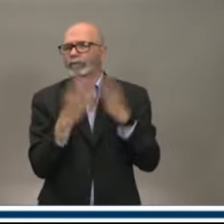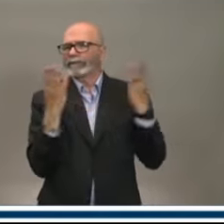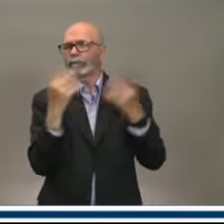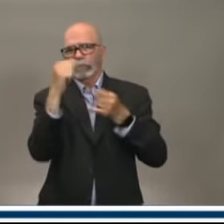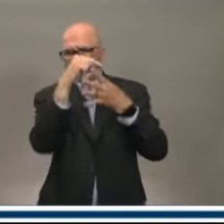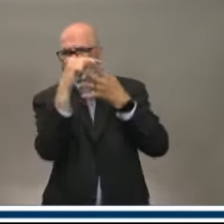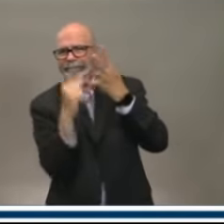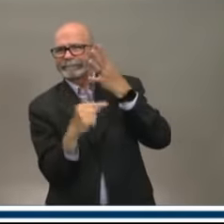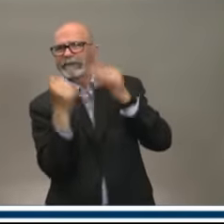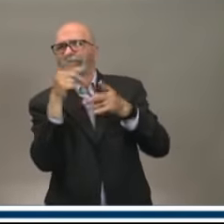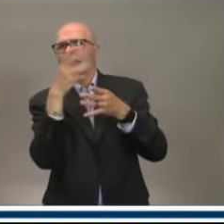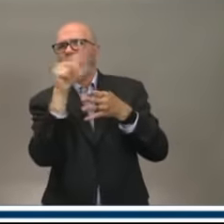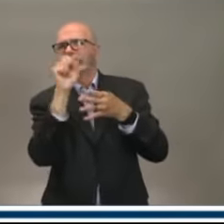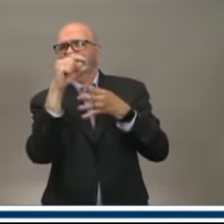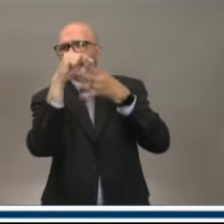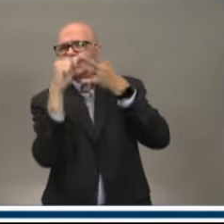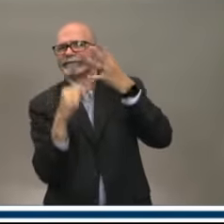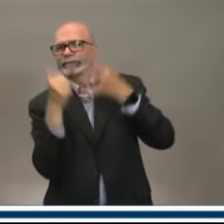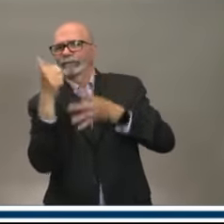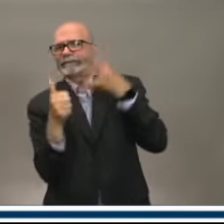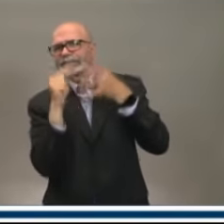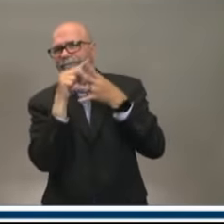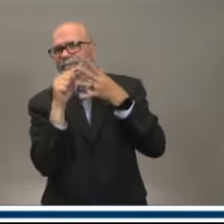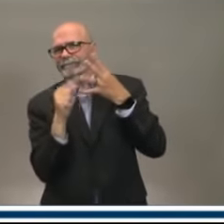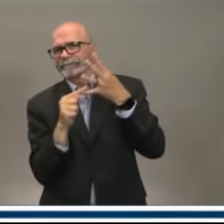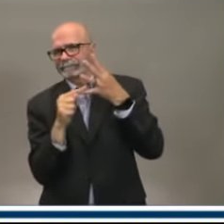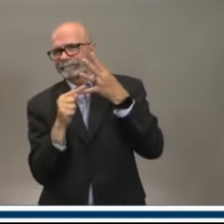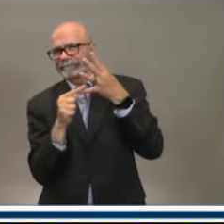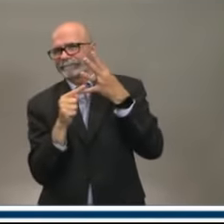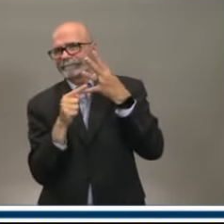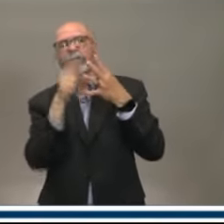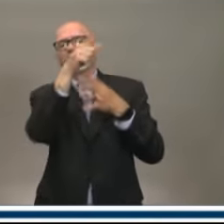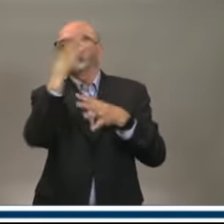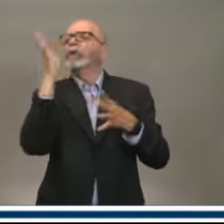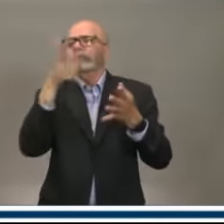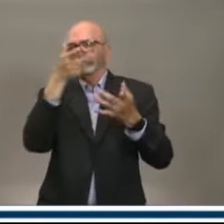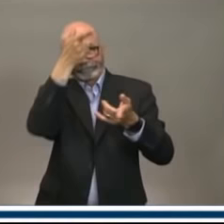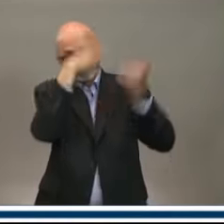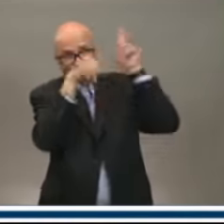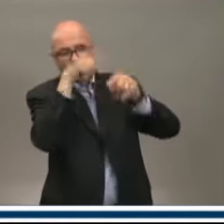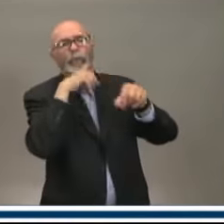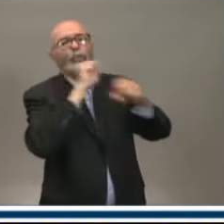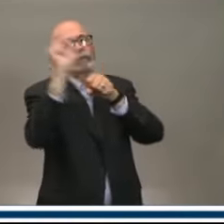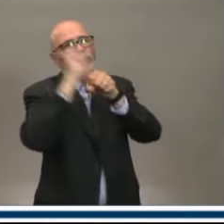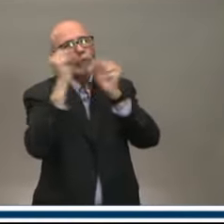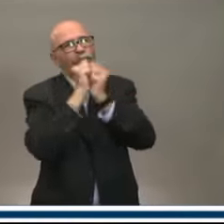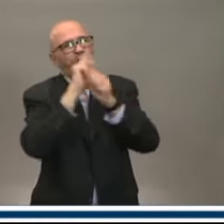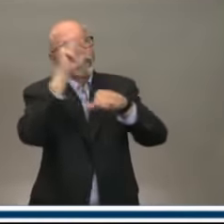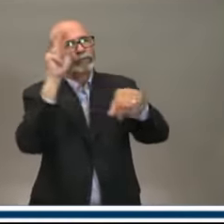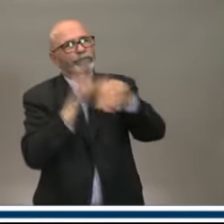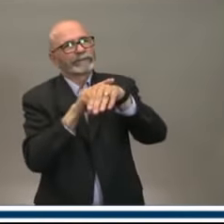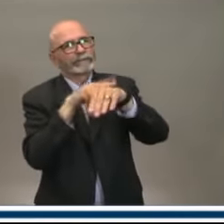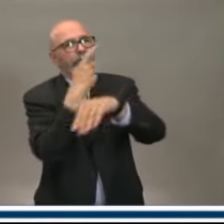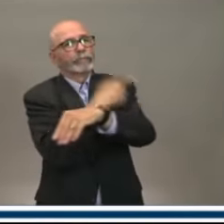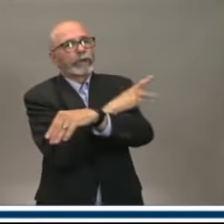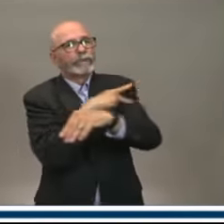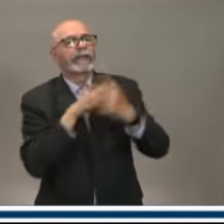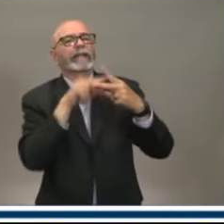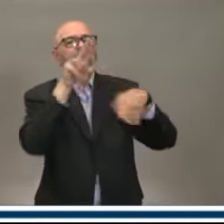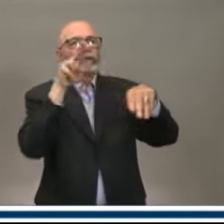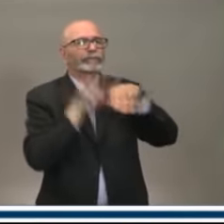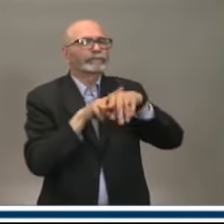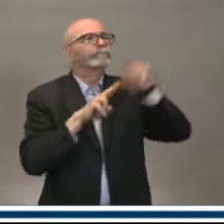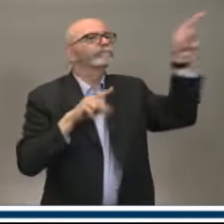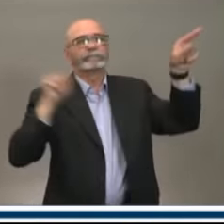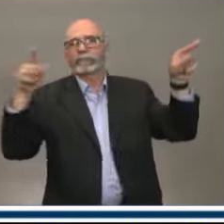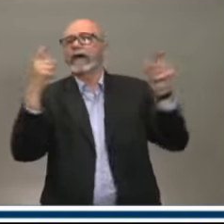We'll work with the national government and our sister provinces across the country when it comes to opening up our border, but we're not there yet. I